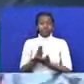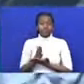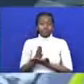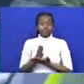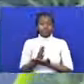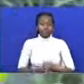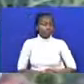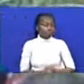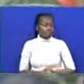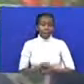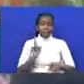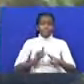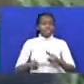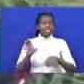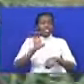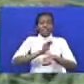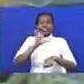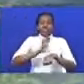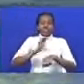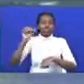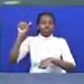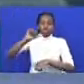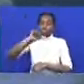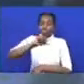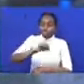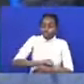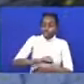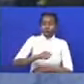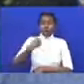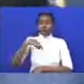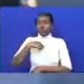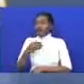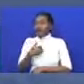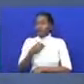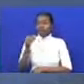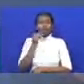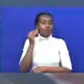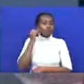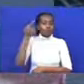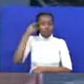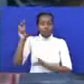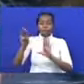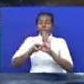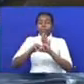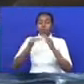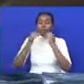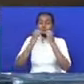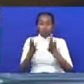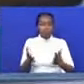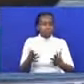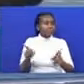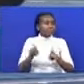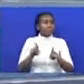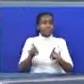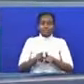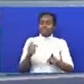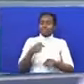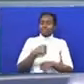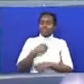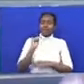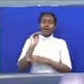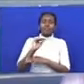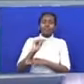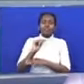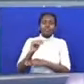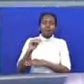Yet our churches are dilapidated. We don't have homes for our members. So David asked, is there not a cause?